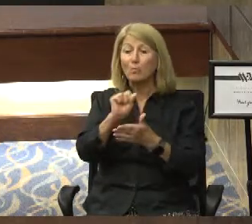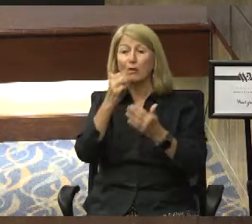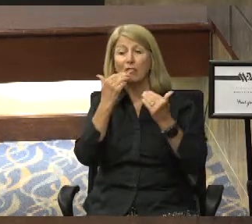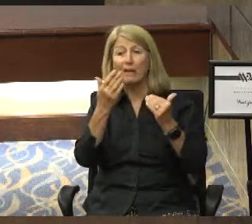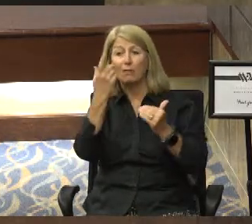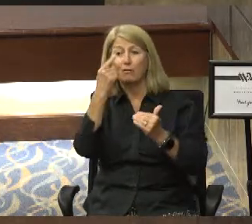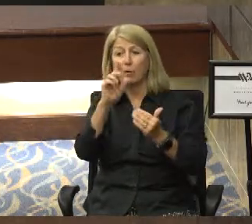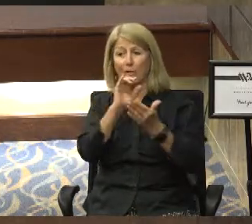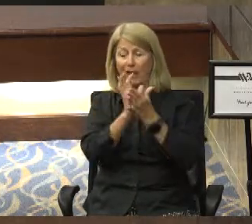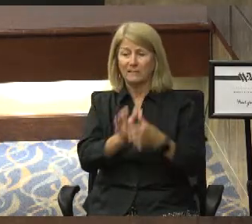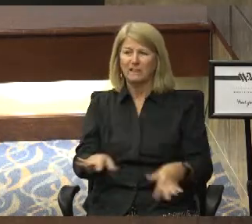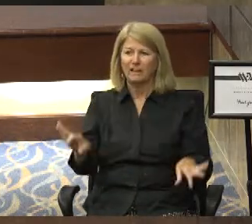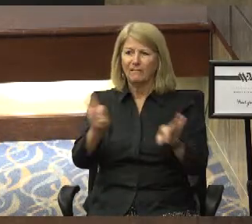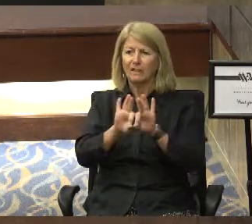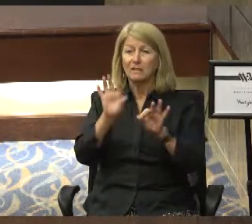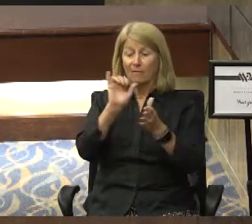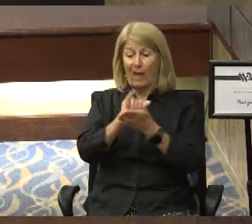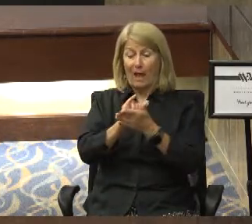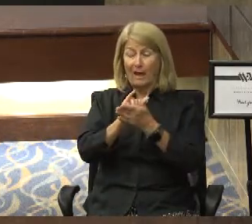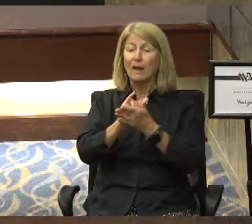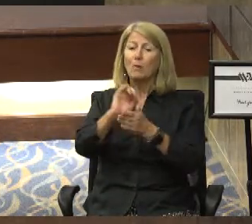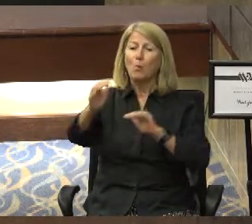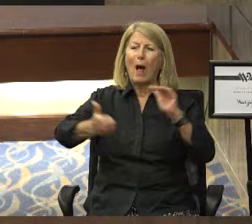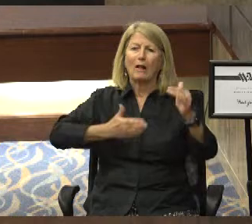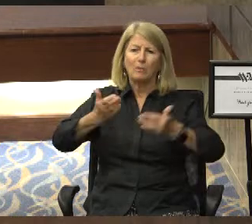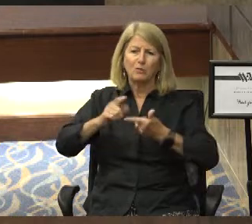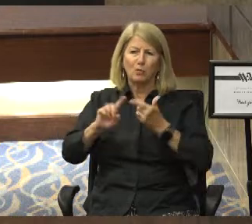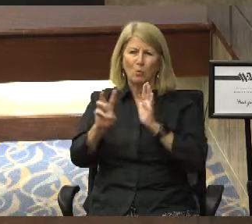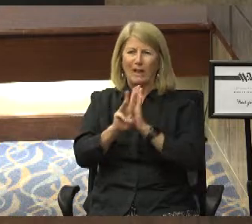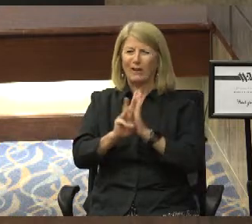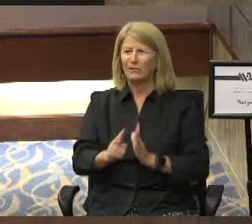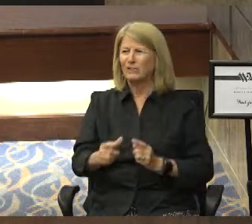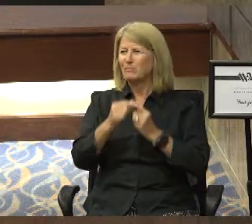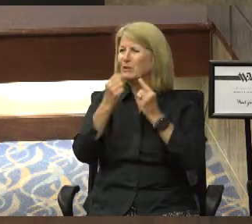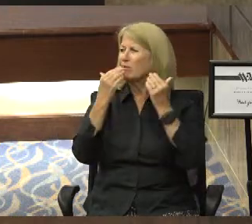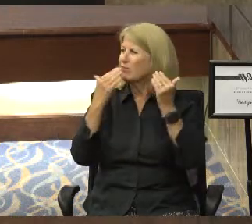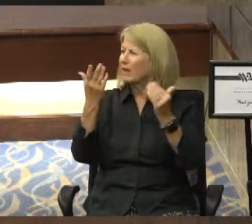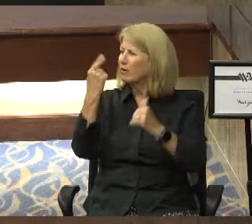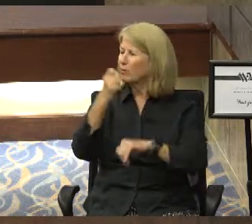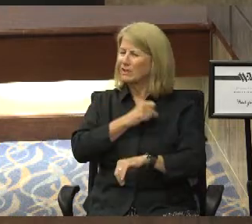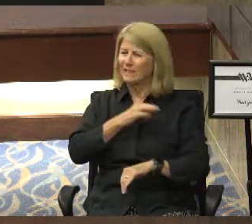for the significance of that and welcome them to Waco. And just a special thank you to our staff.